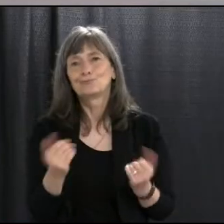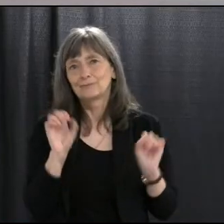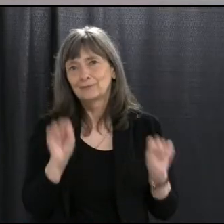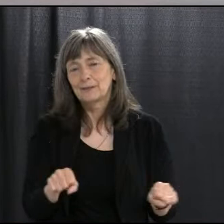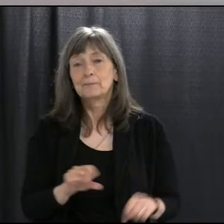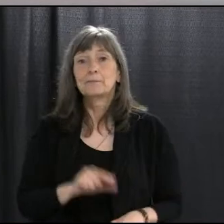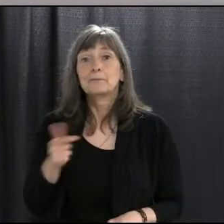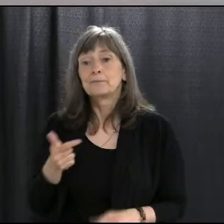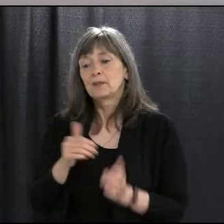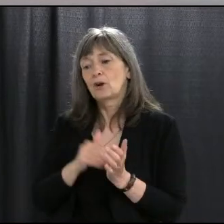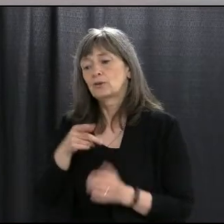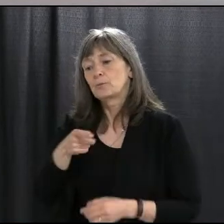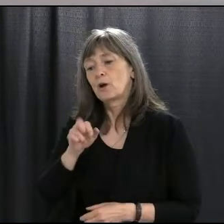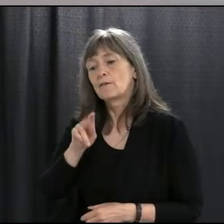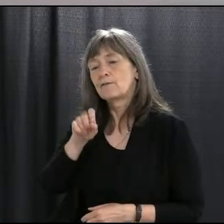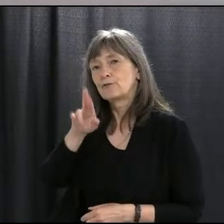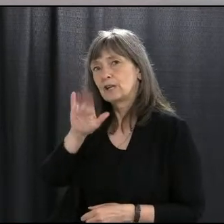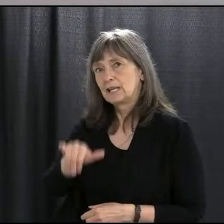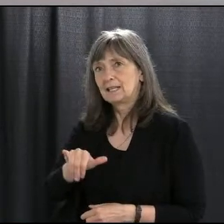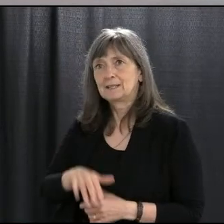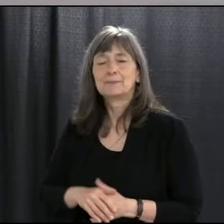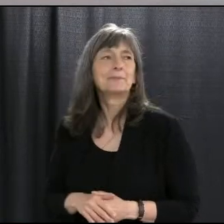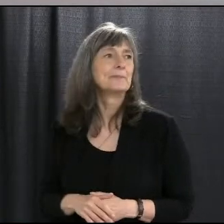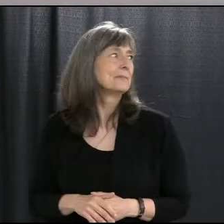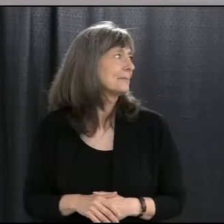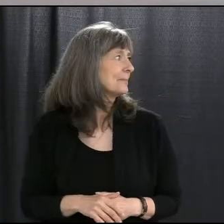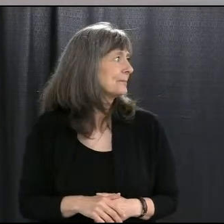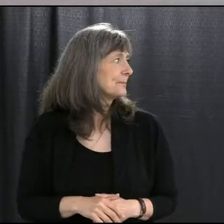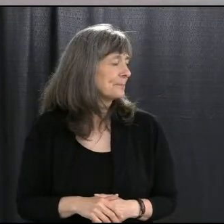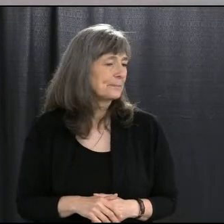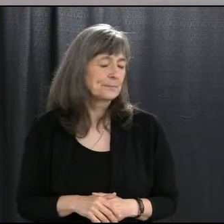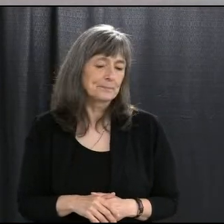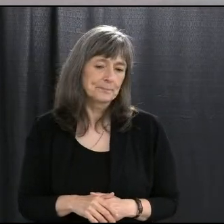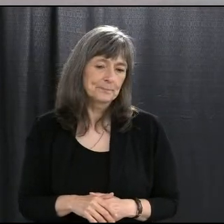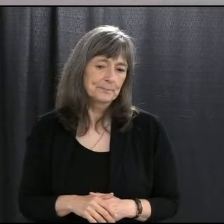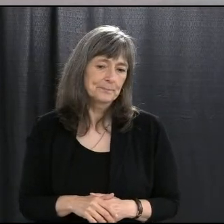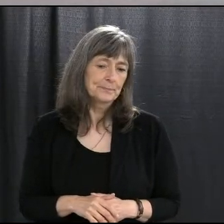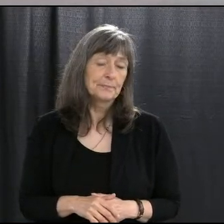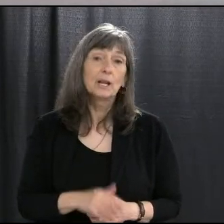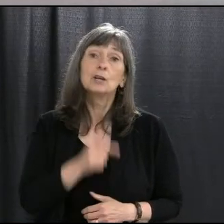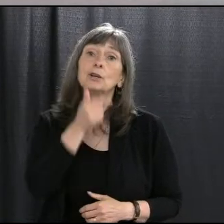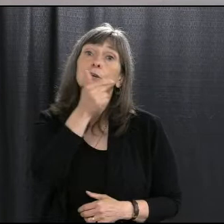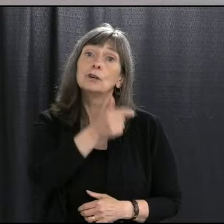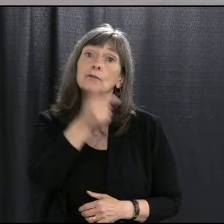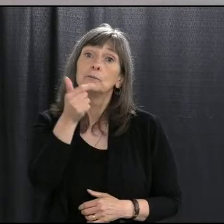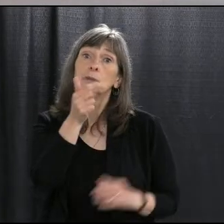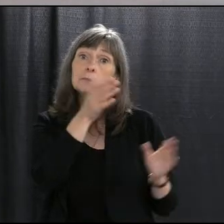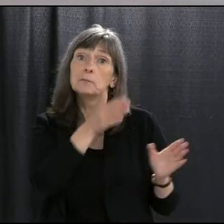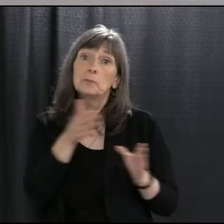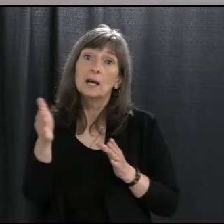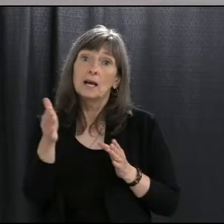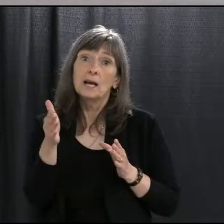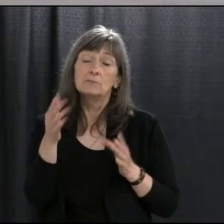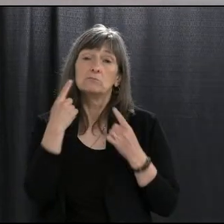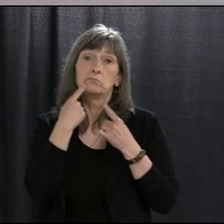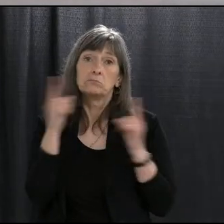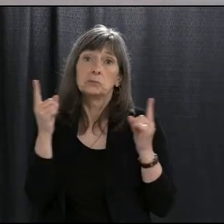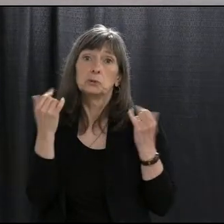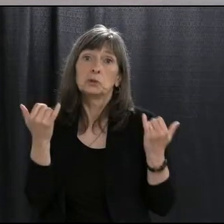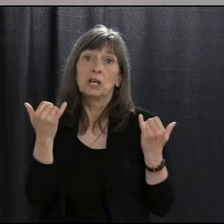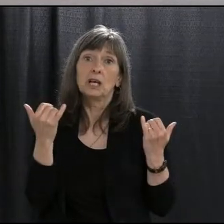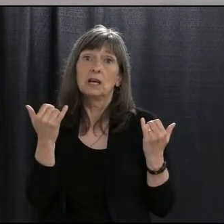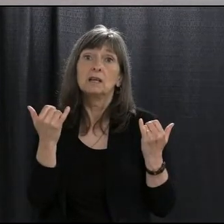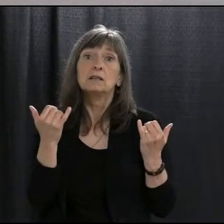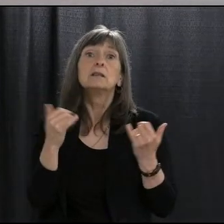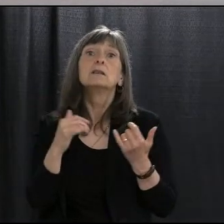Thank you, Melissa. So, the government's plans really that are announced today are all about